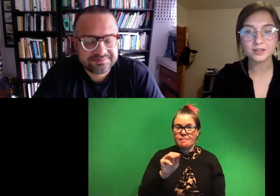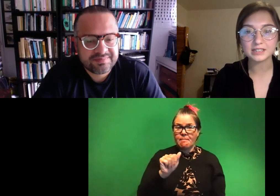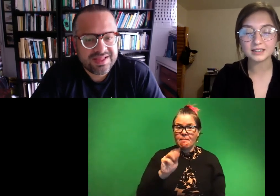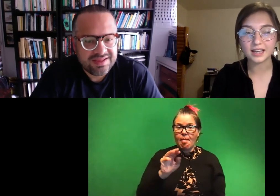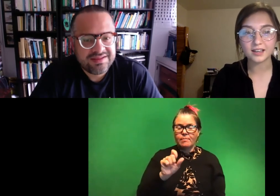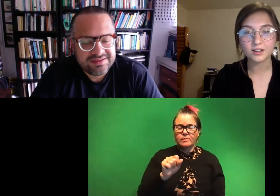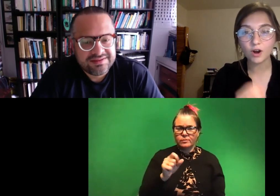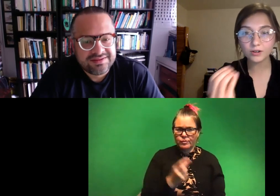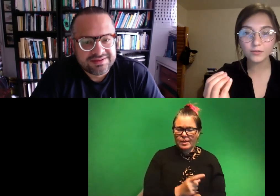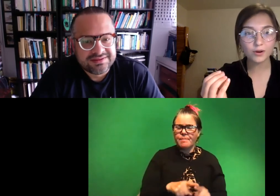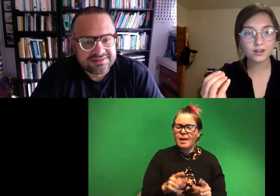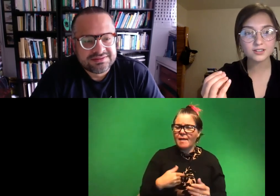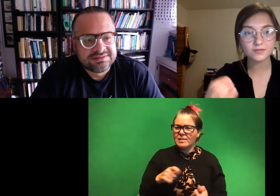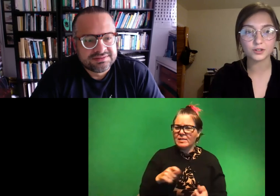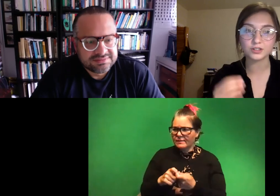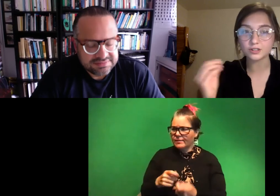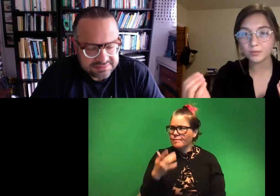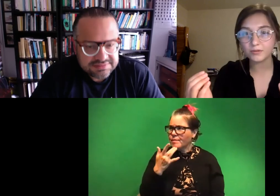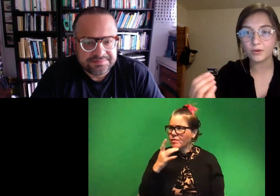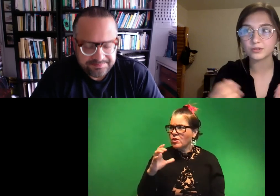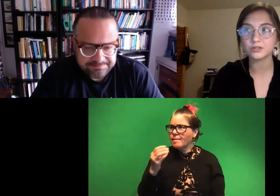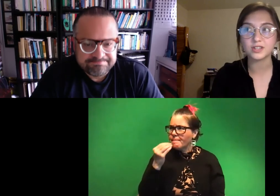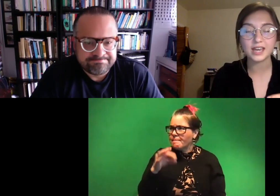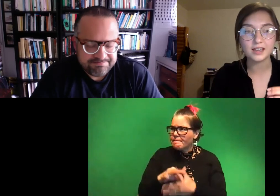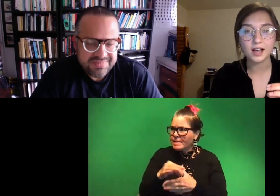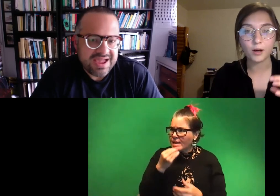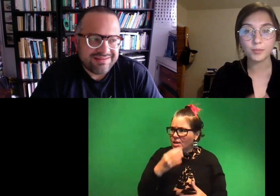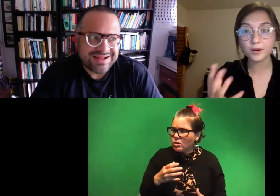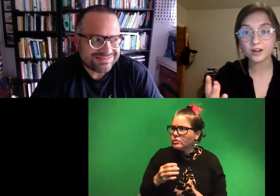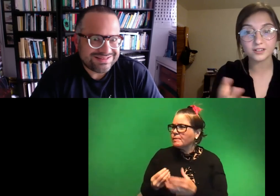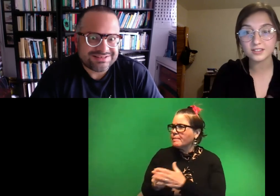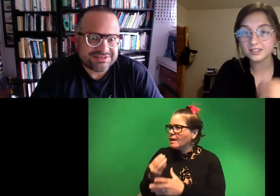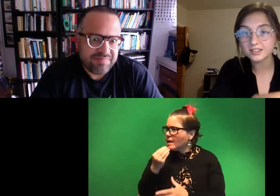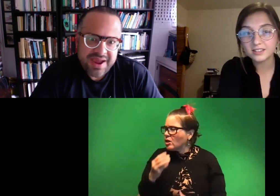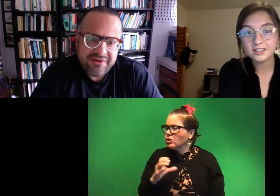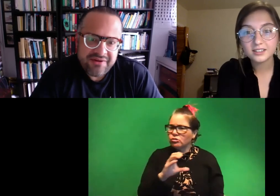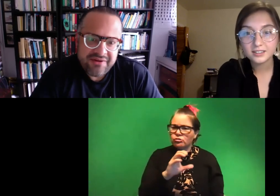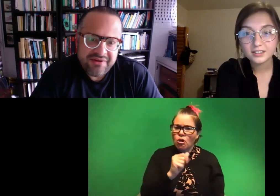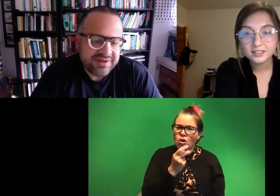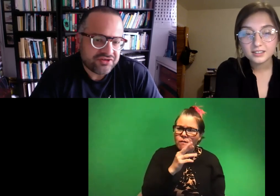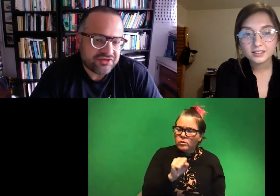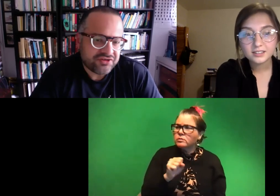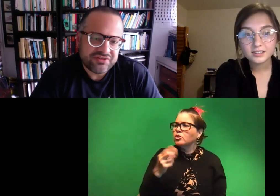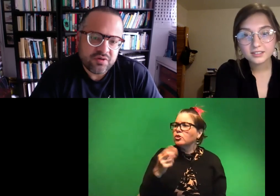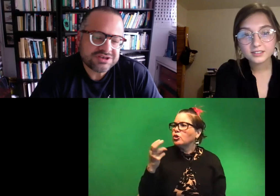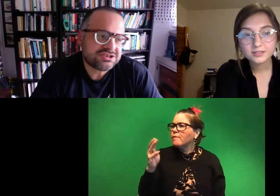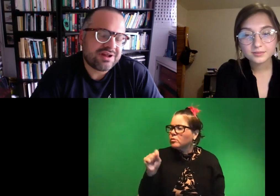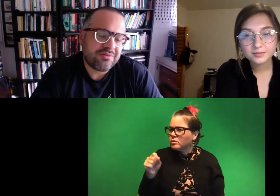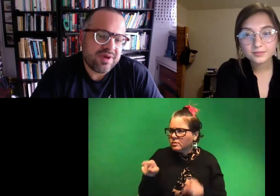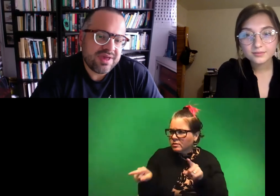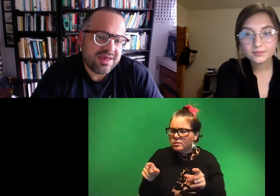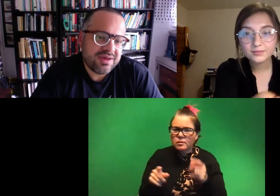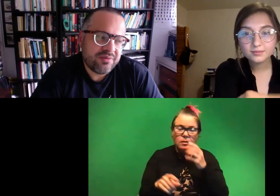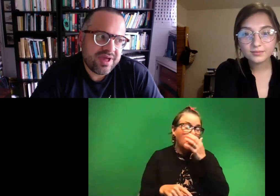dung beetles that like carnivores versus herbivores, or do they? Yeah, that's a very interesting question,